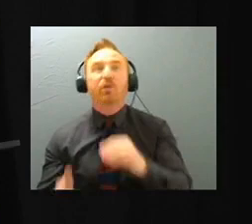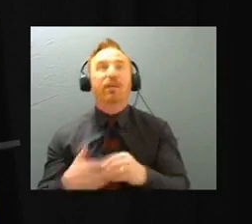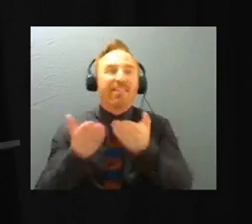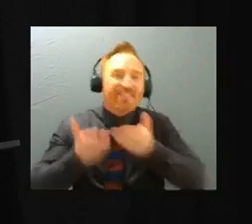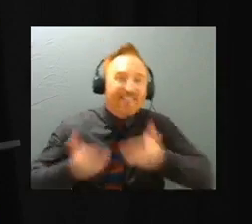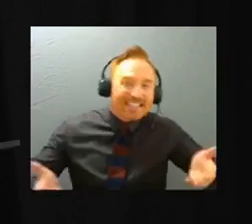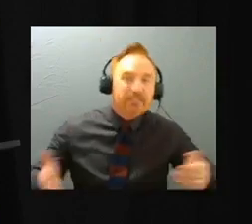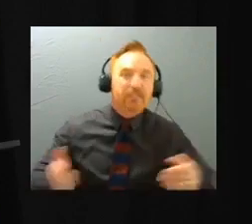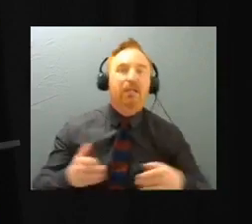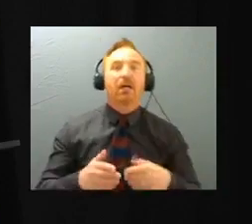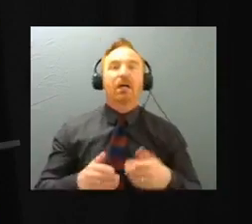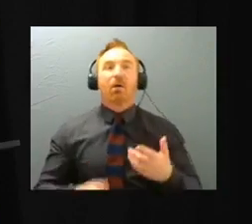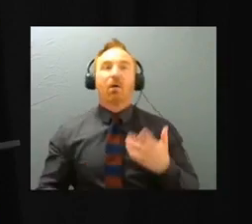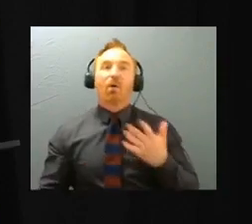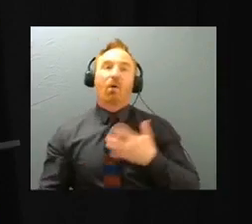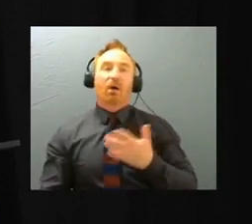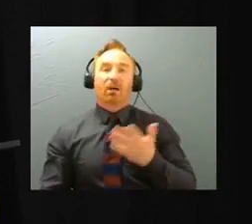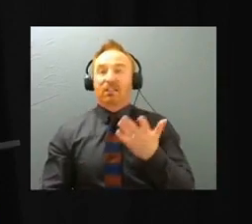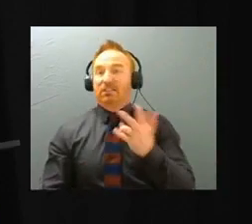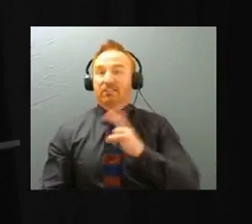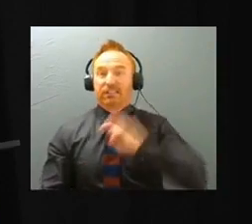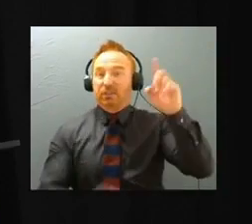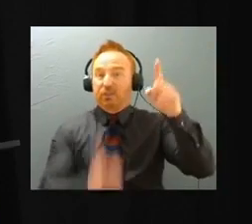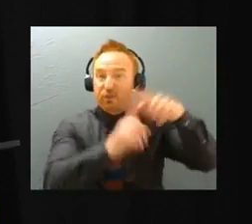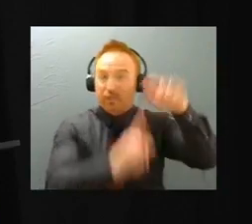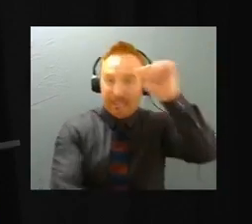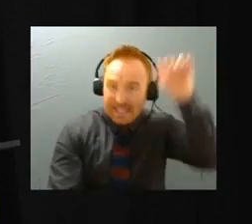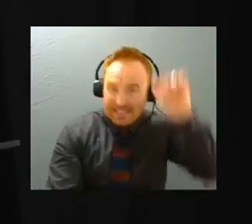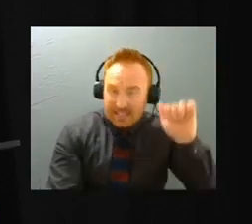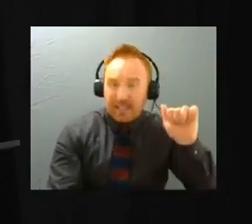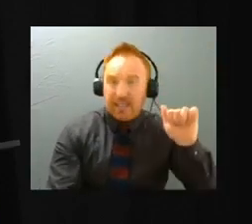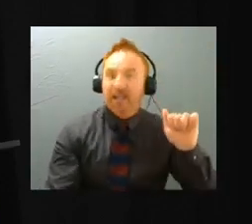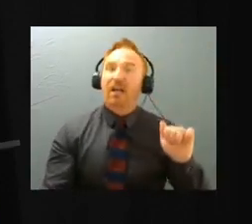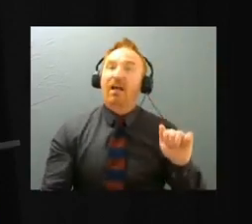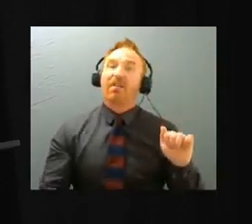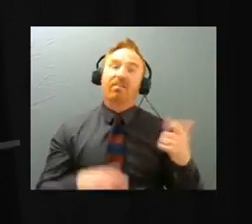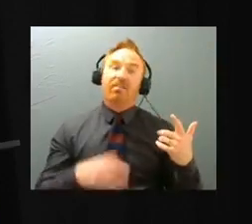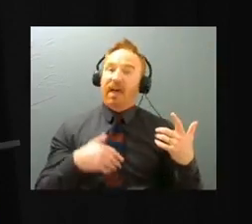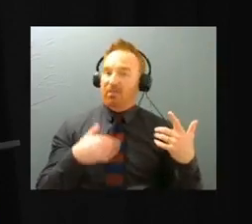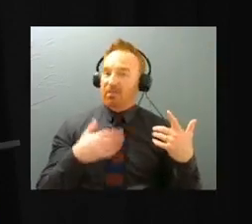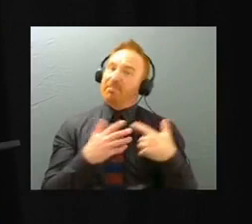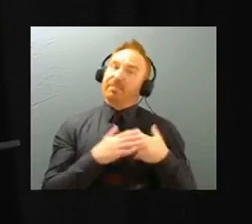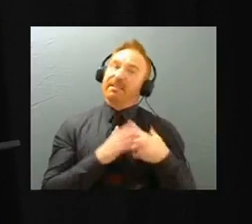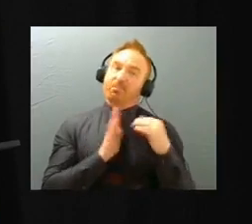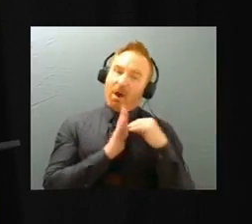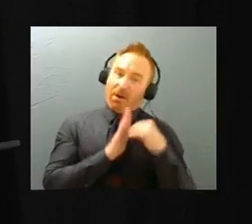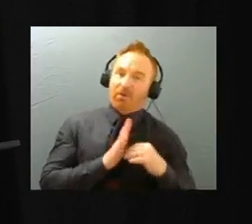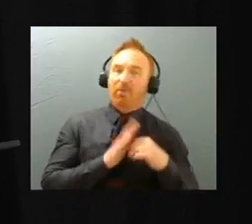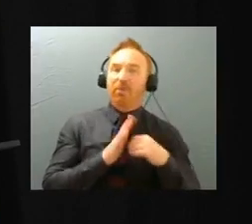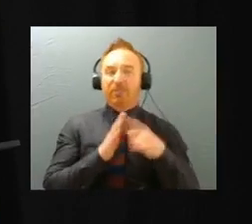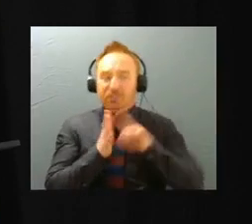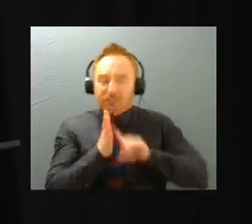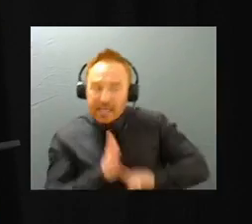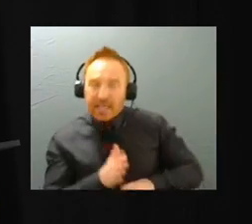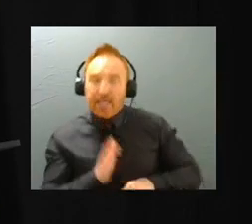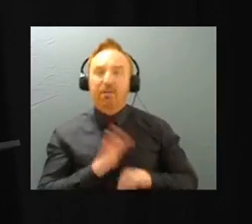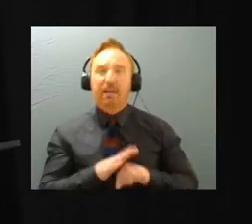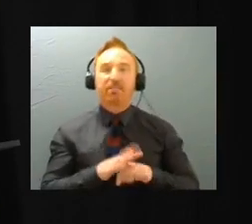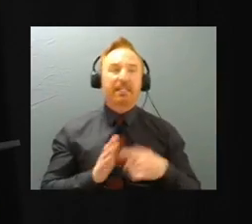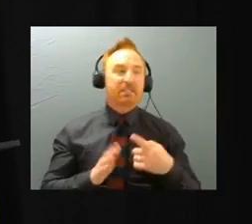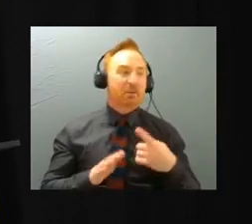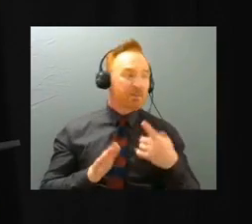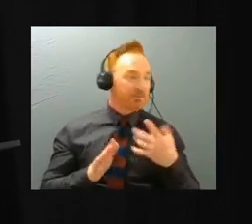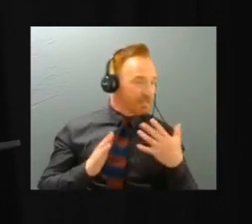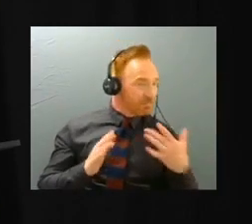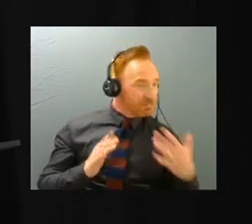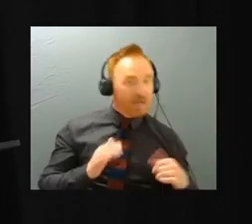lot of traffic that we've been monitoring and we've been keeping safe in these times. We don't see a lot more traffic because